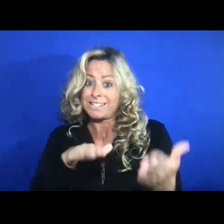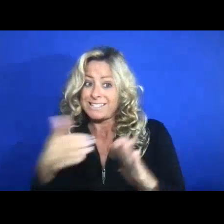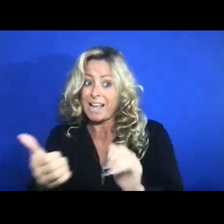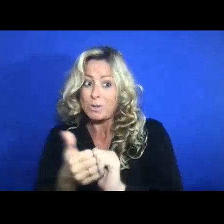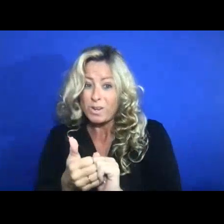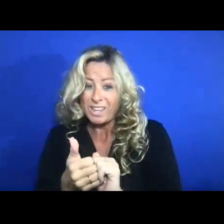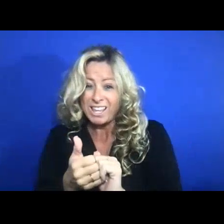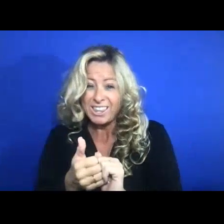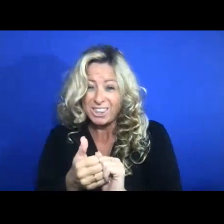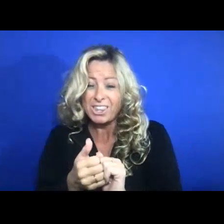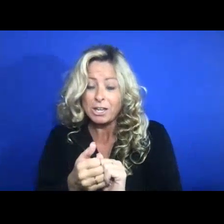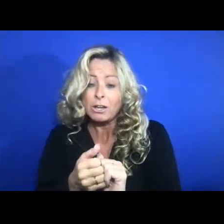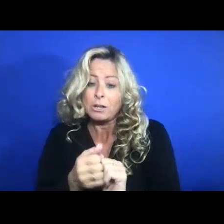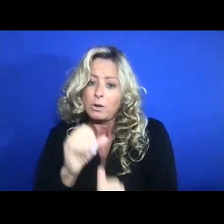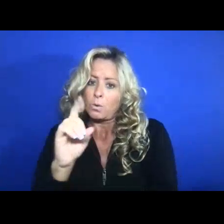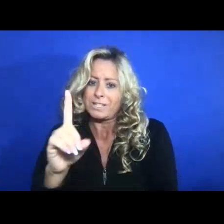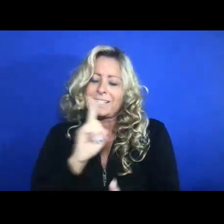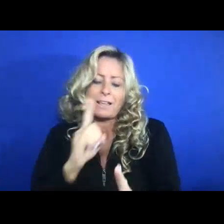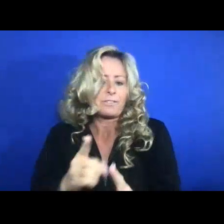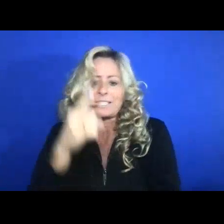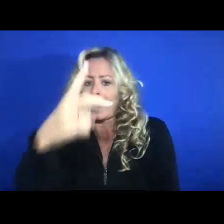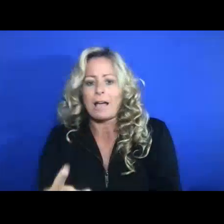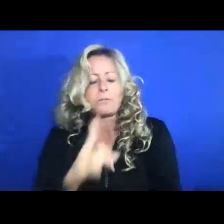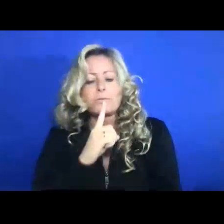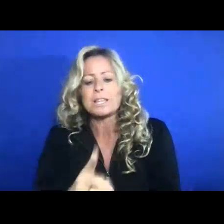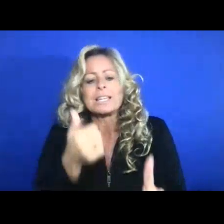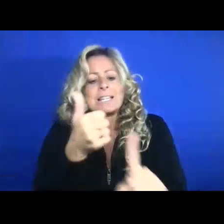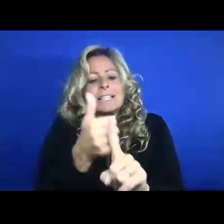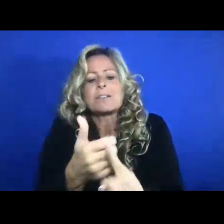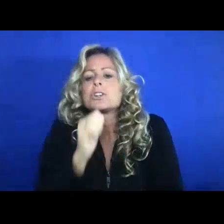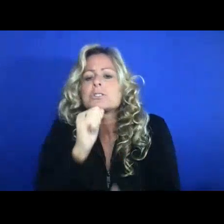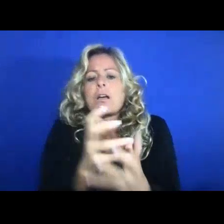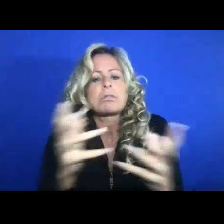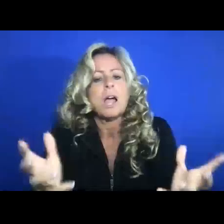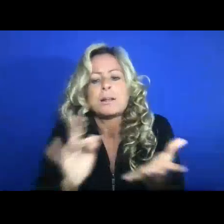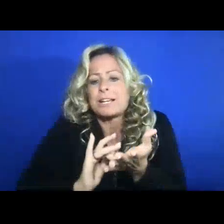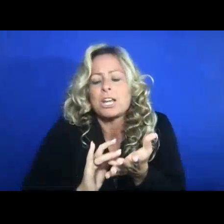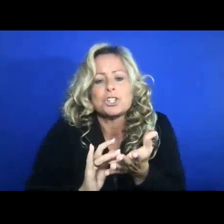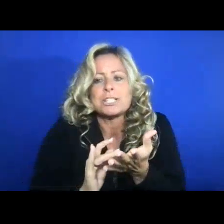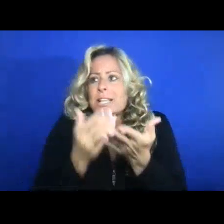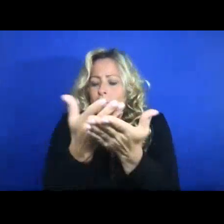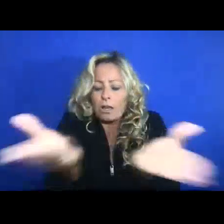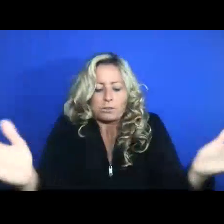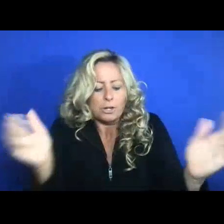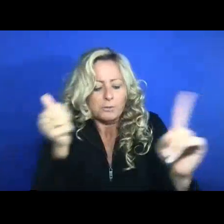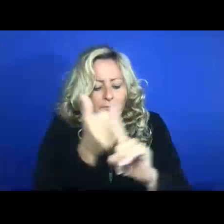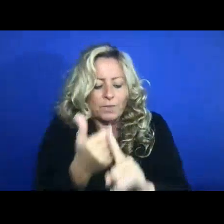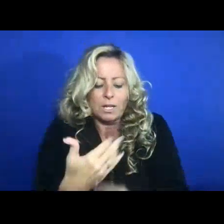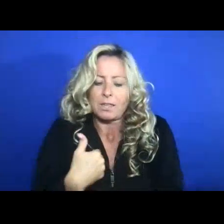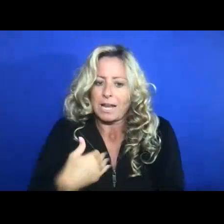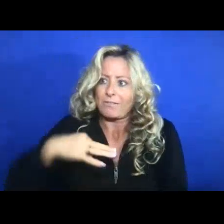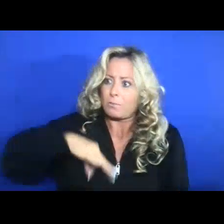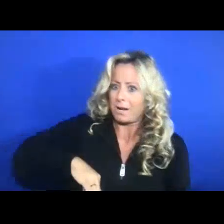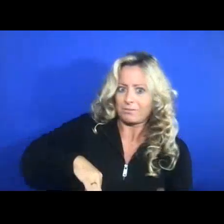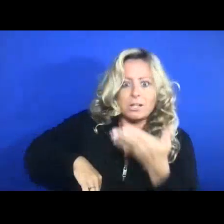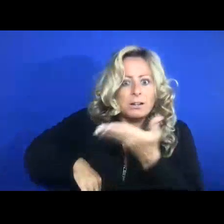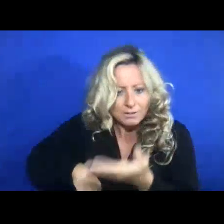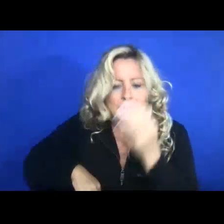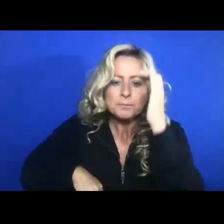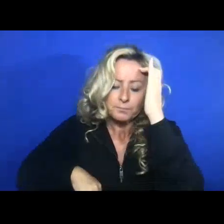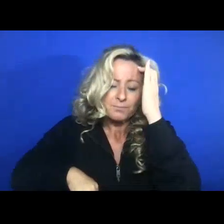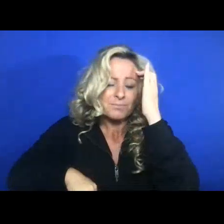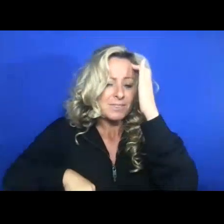in half. Right, that's incredible, and there's not many medications that we have out there that have such a benefit like that.